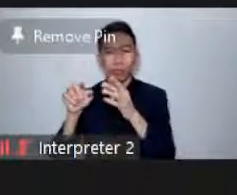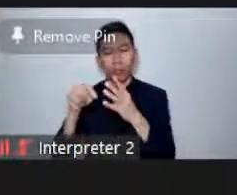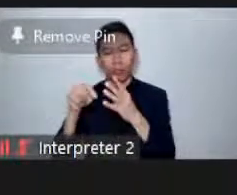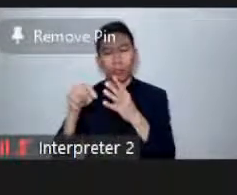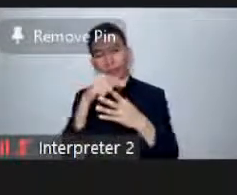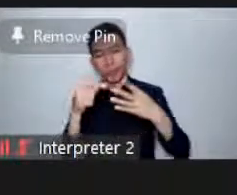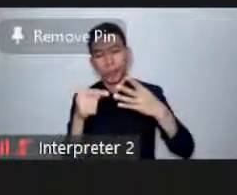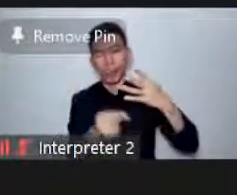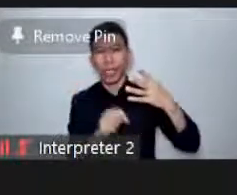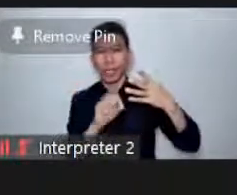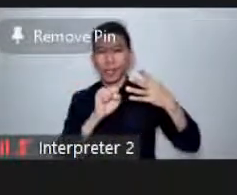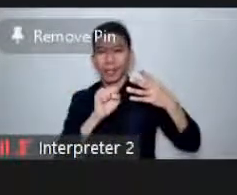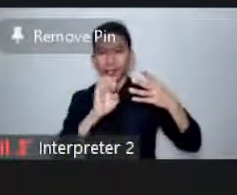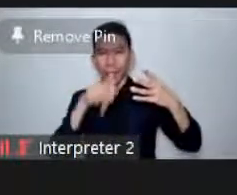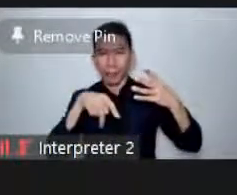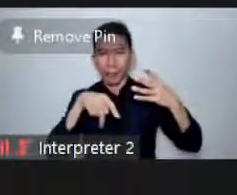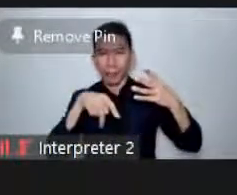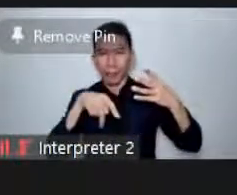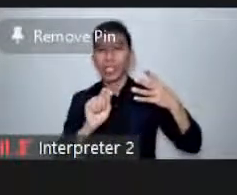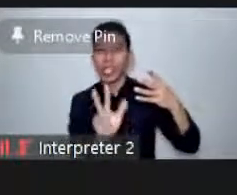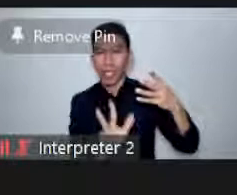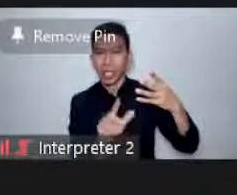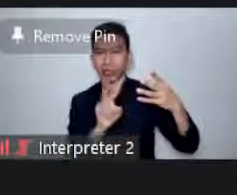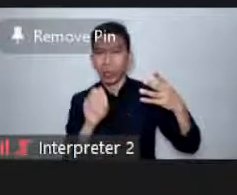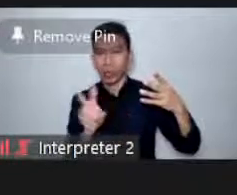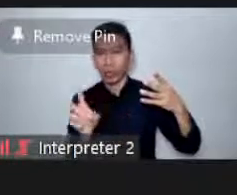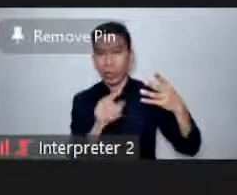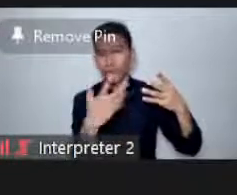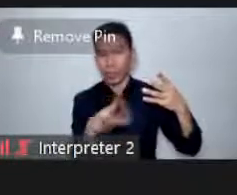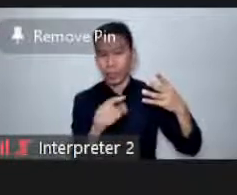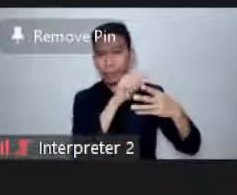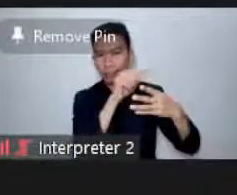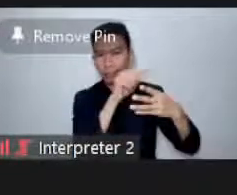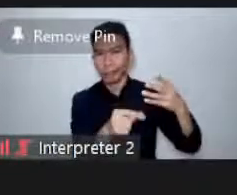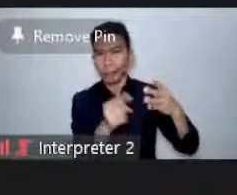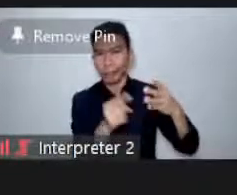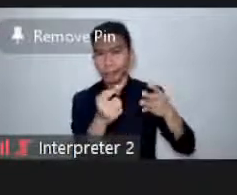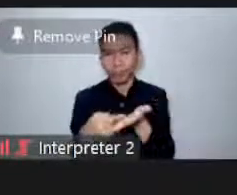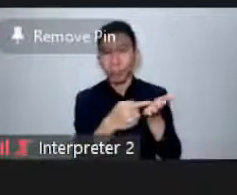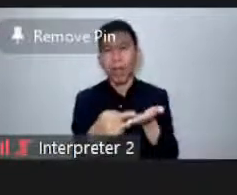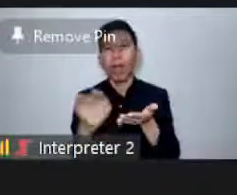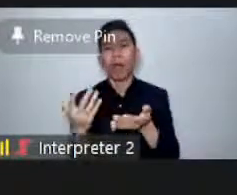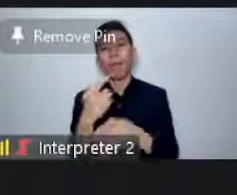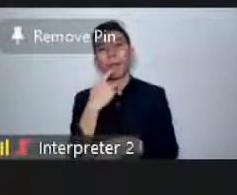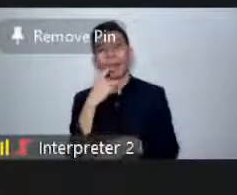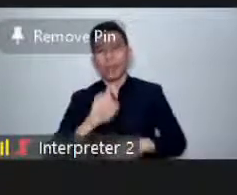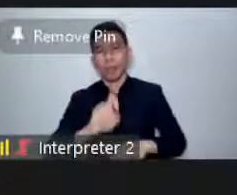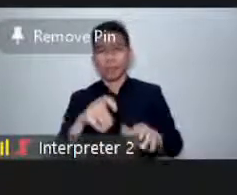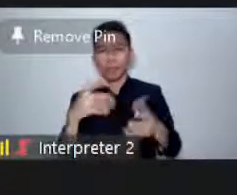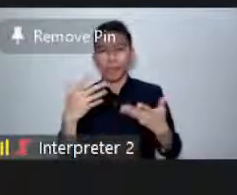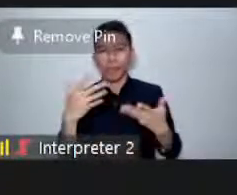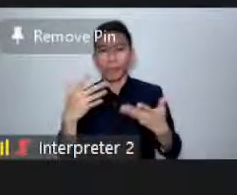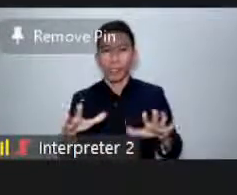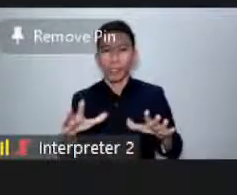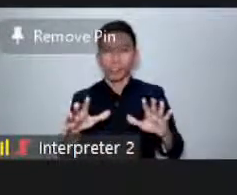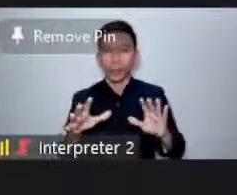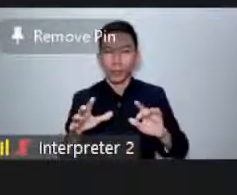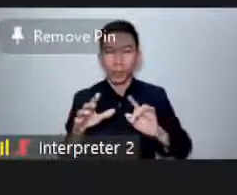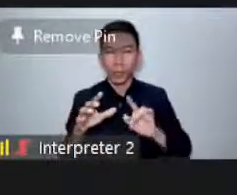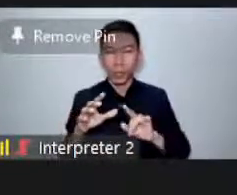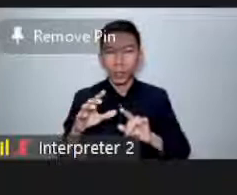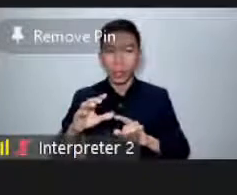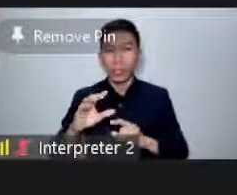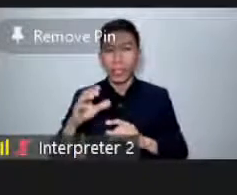2021. True to its mandate, the Council approved the National Integrated Cancer Control Strategic Plan